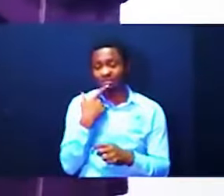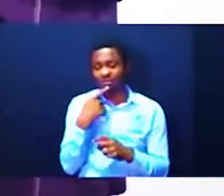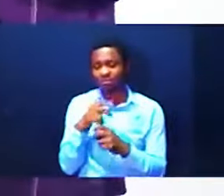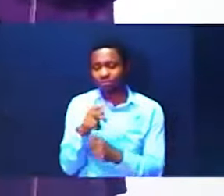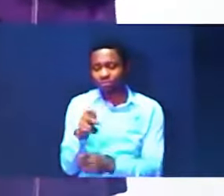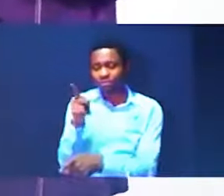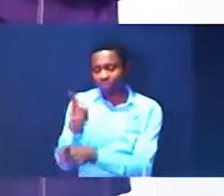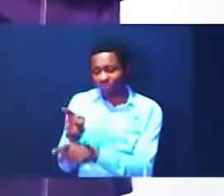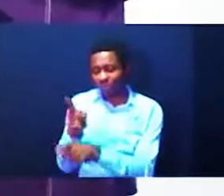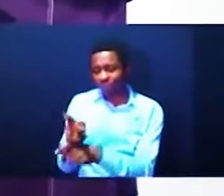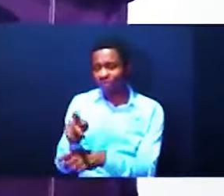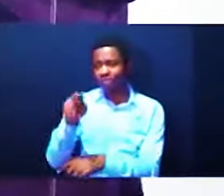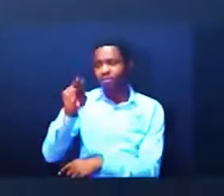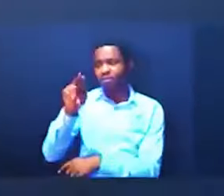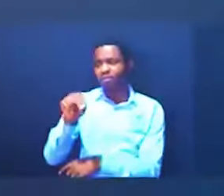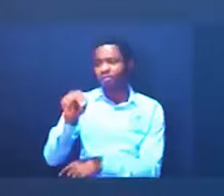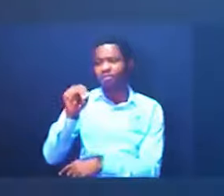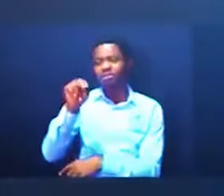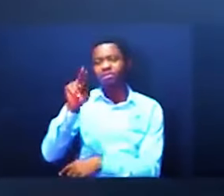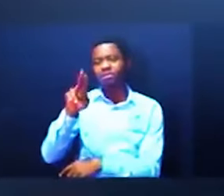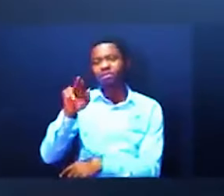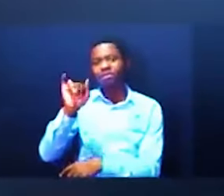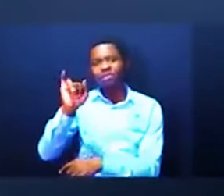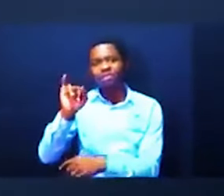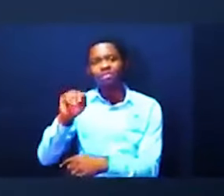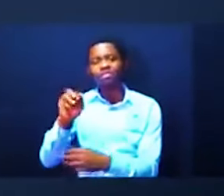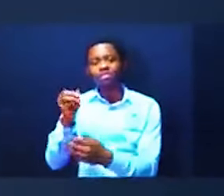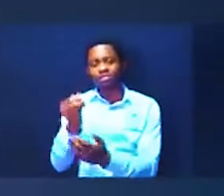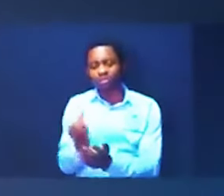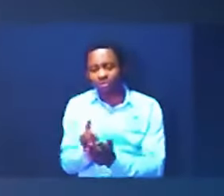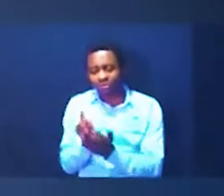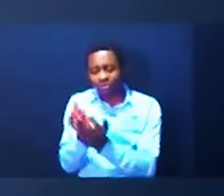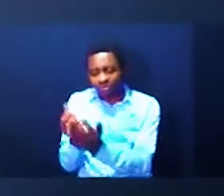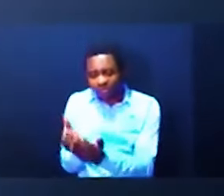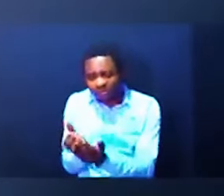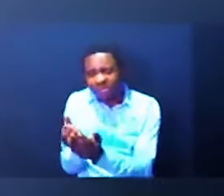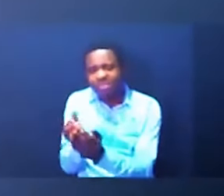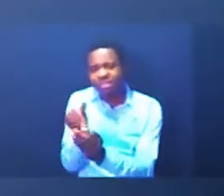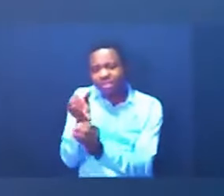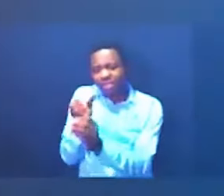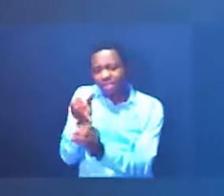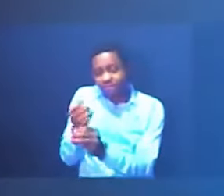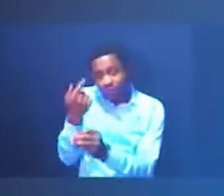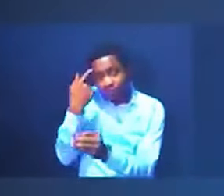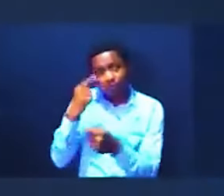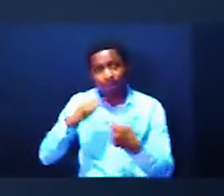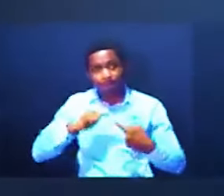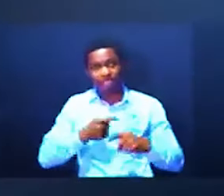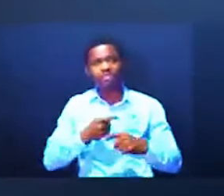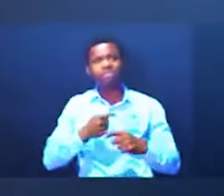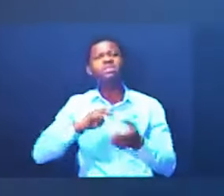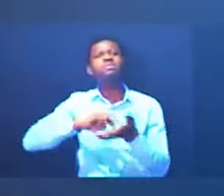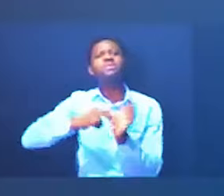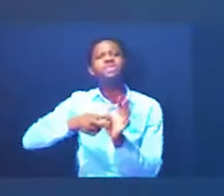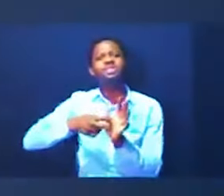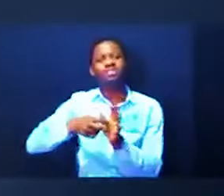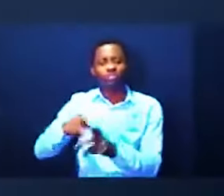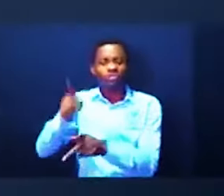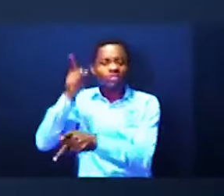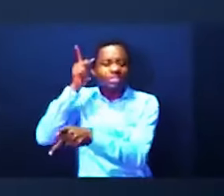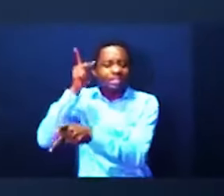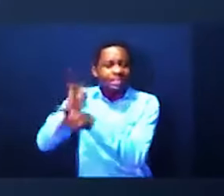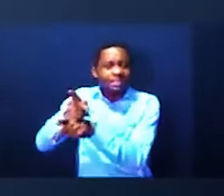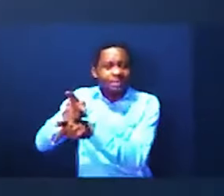is to keep steadily in your mind or in your memory of bitterness. Not